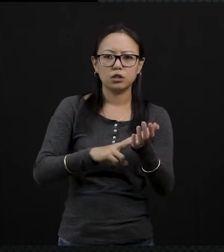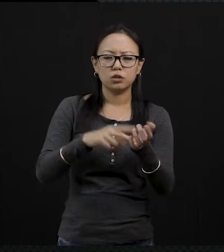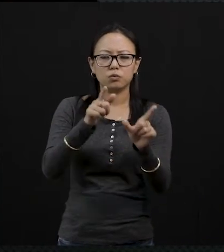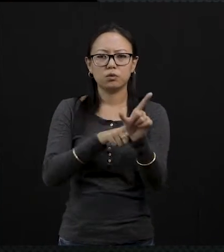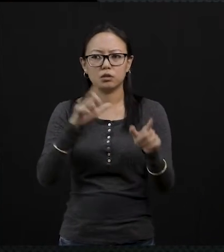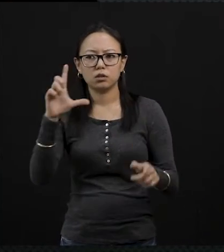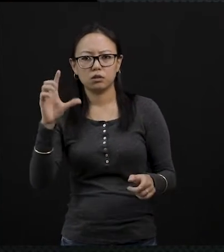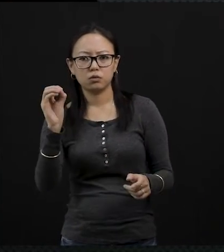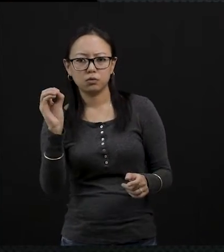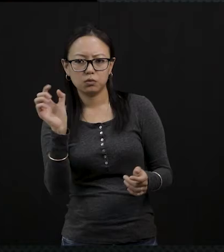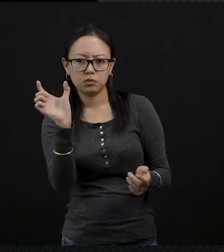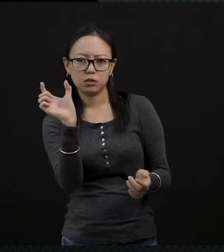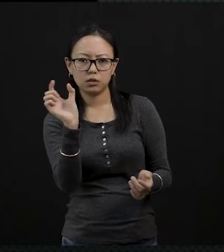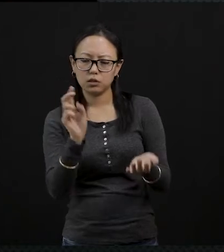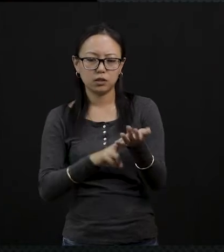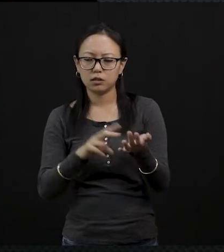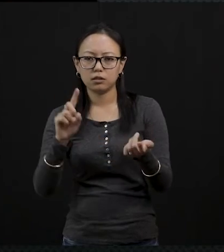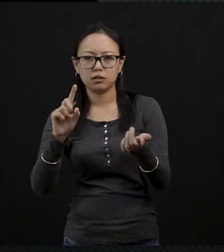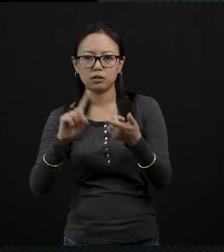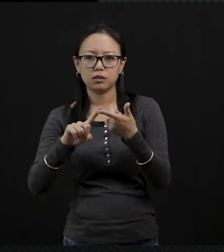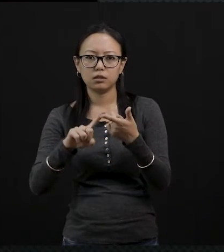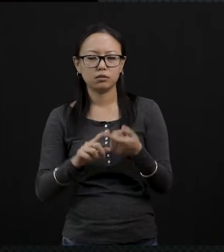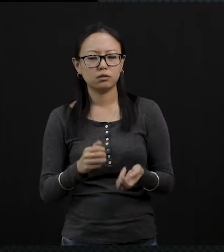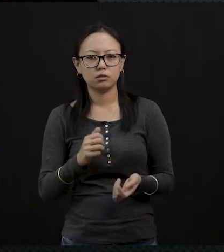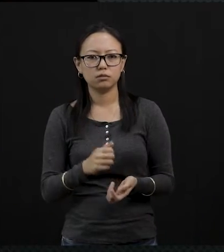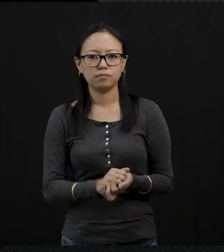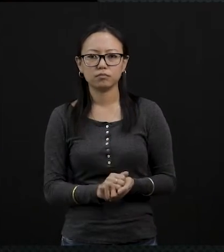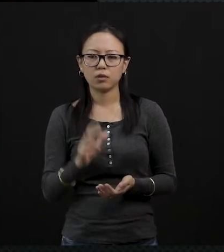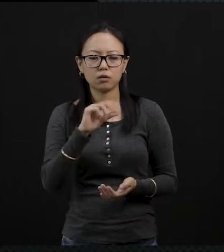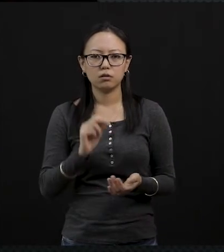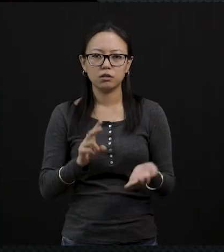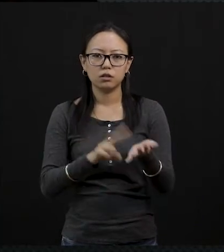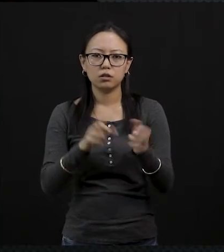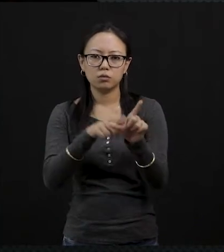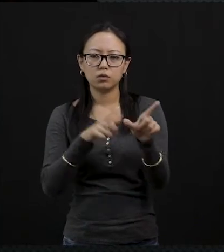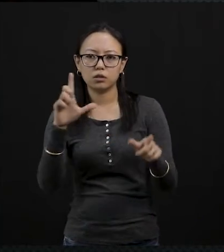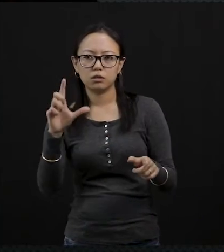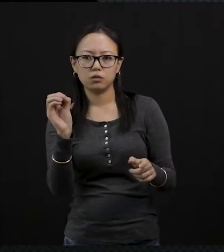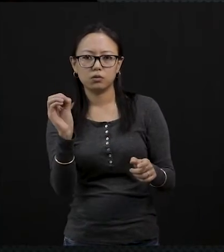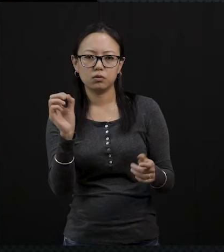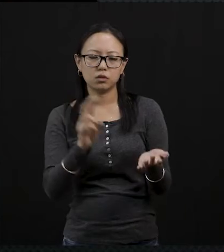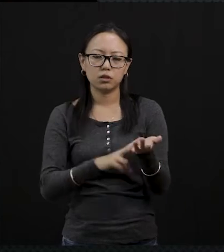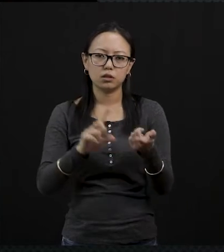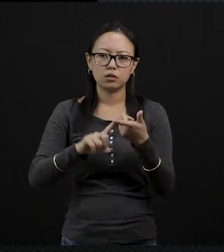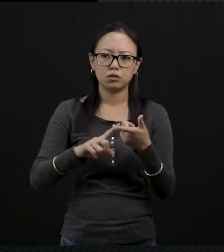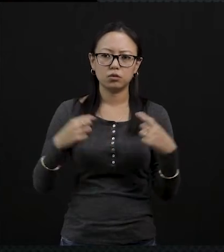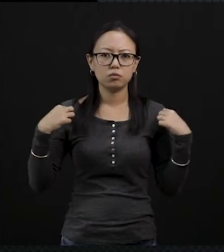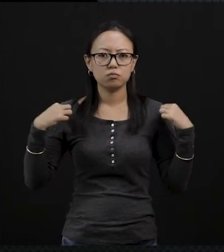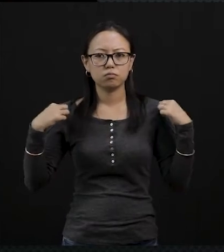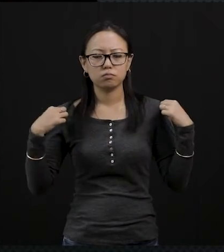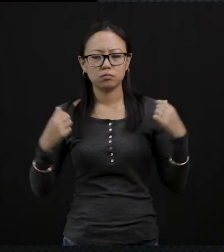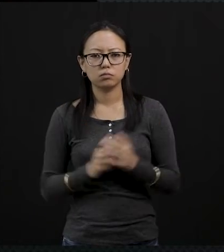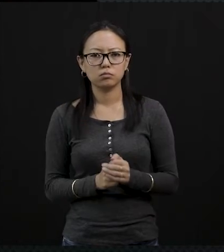now students, I have already explained about the clothes we wear, different types of clothes